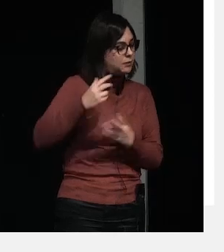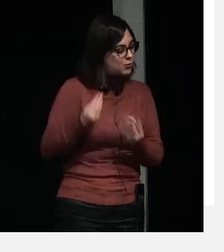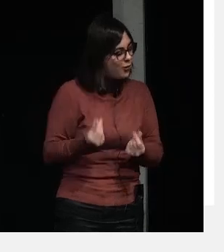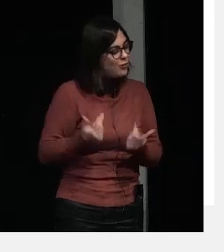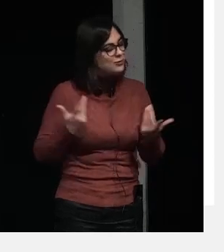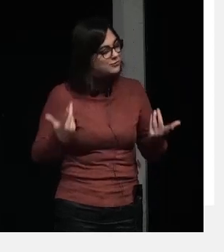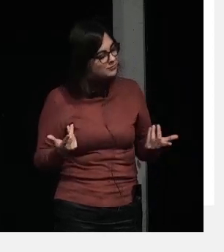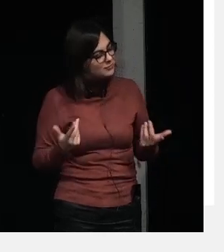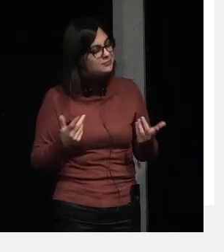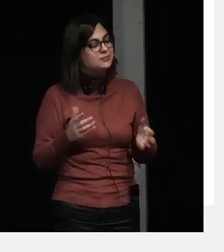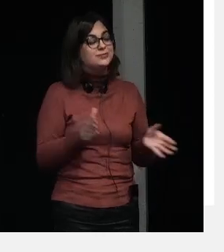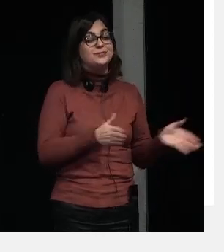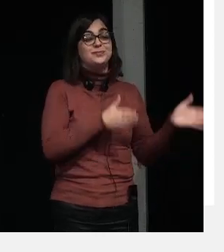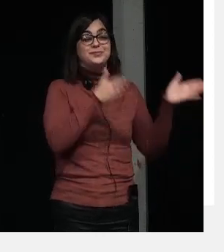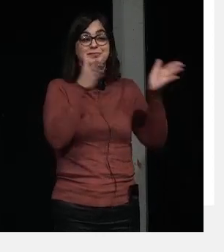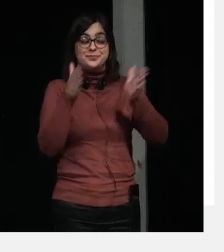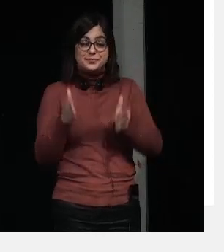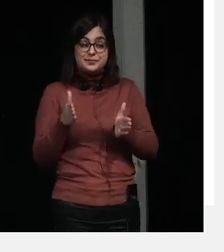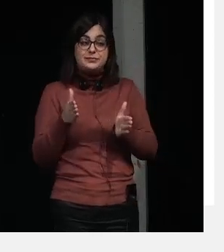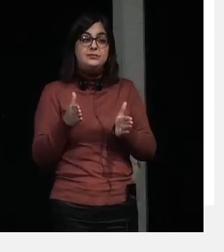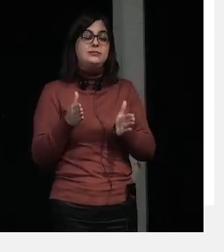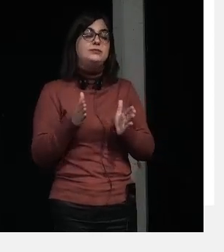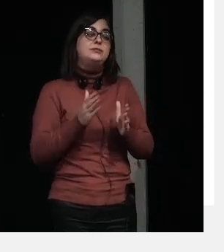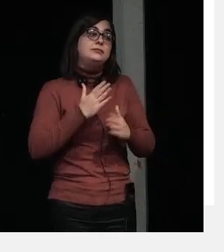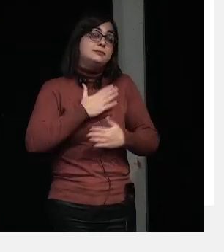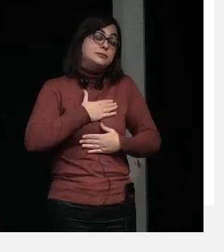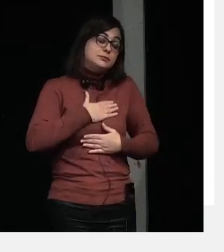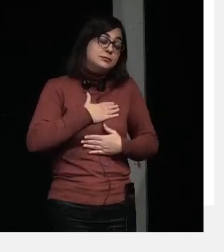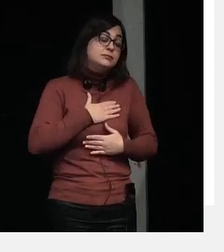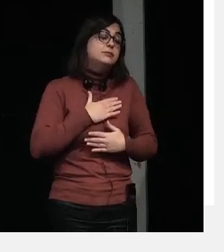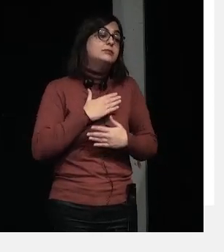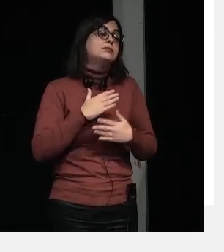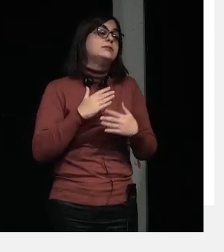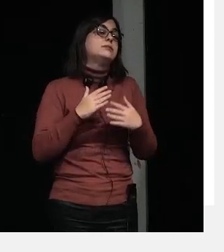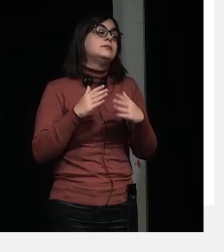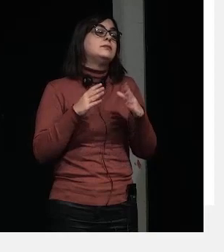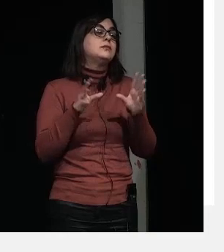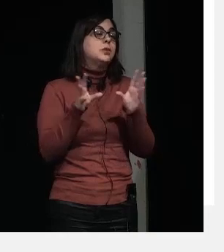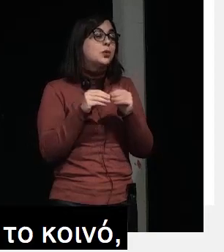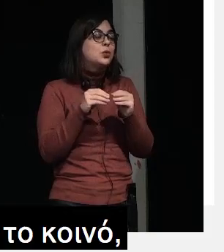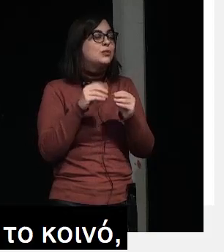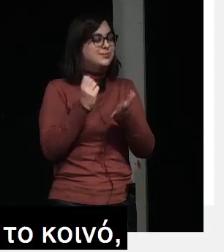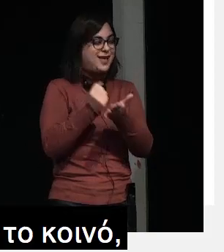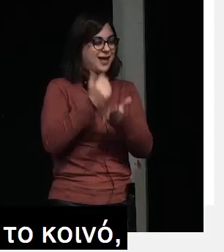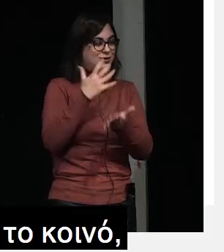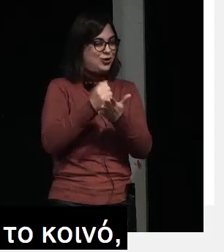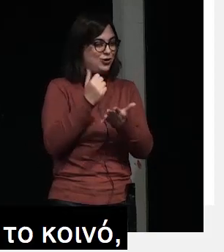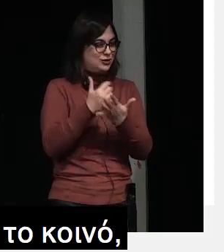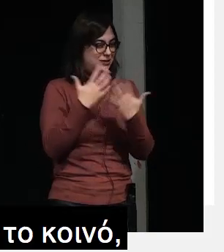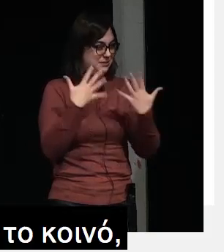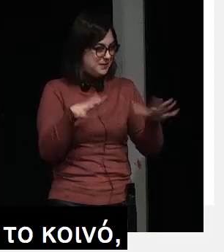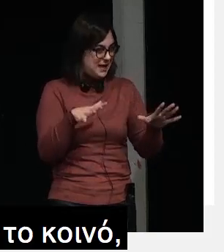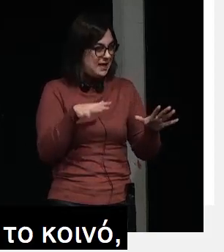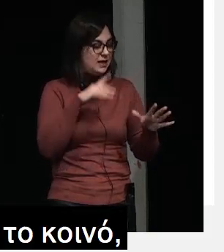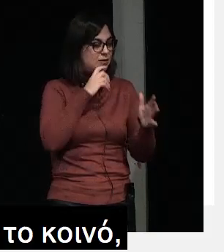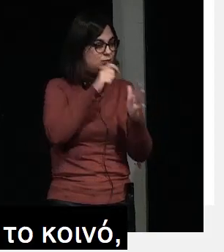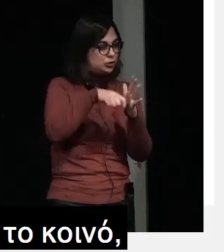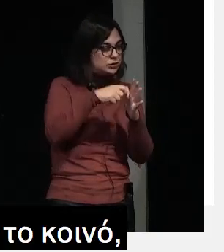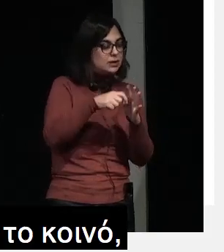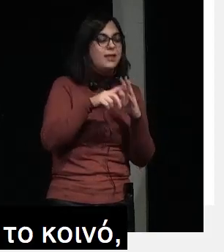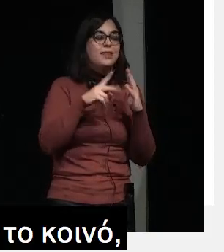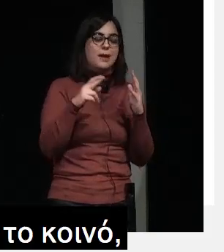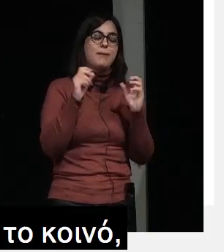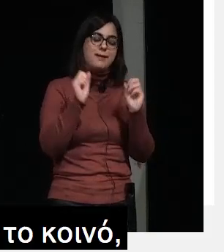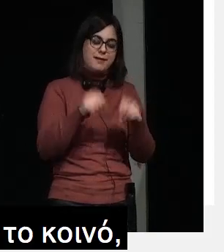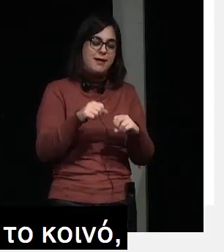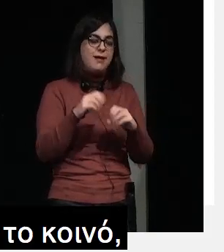of the other things that I really encourage, beyond evaluations and listening and communicating